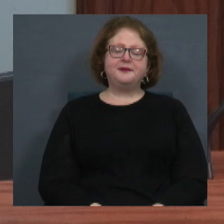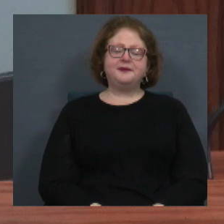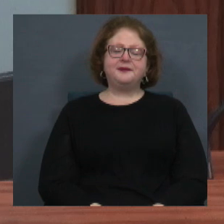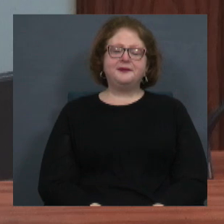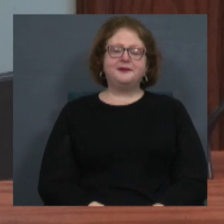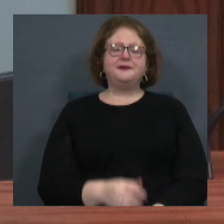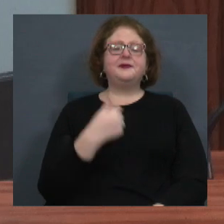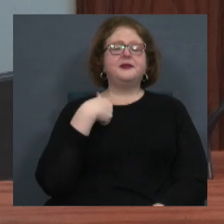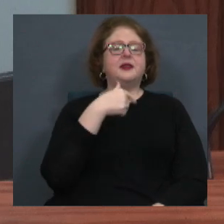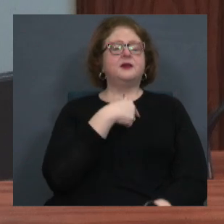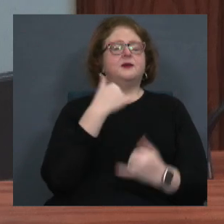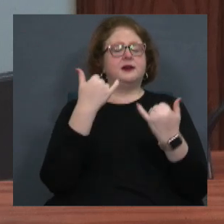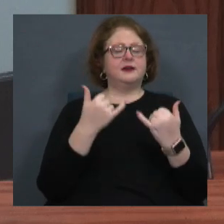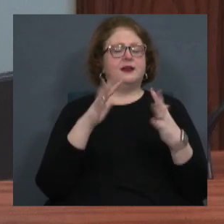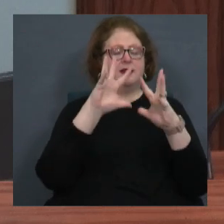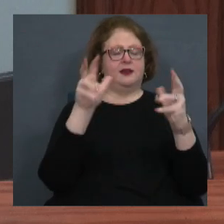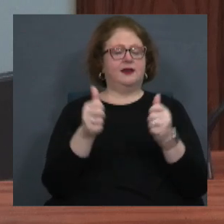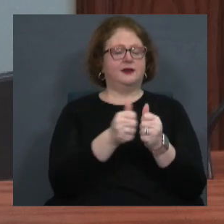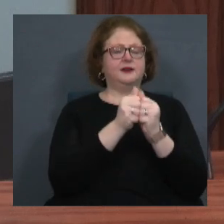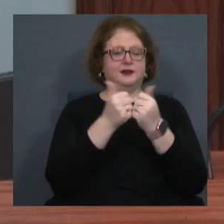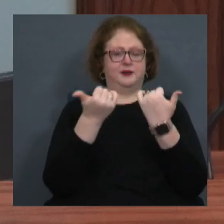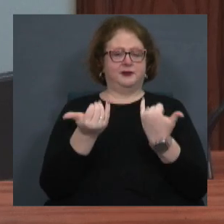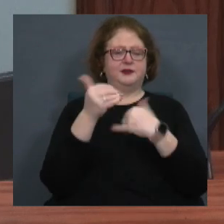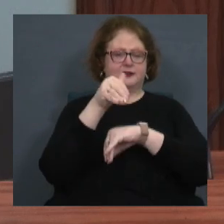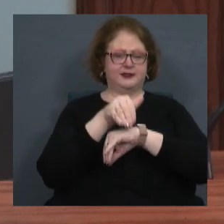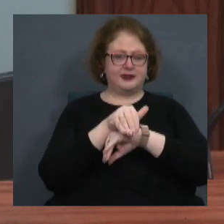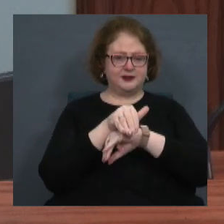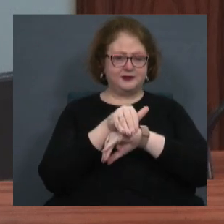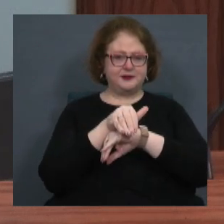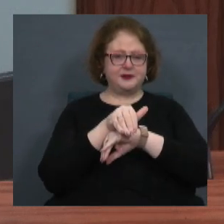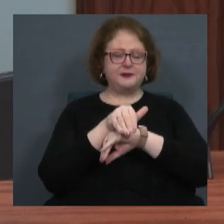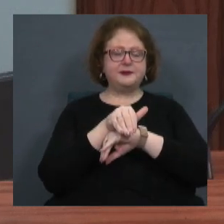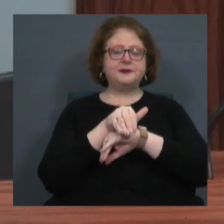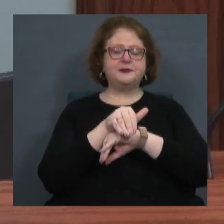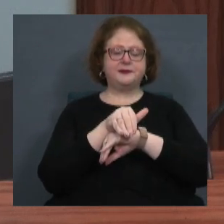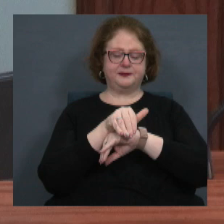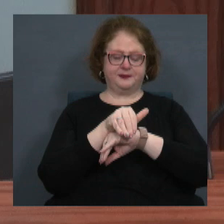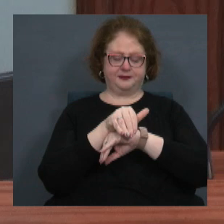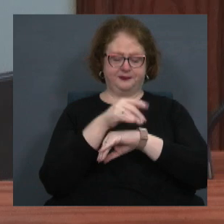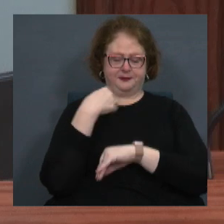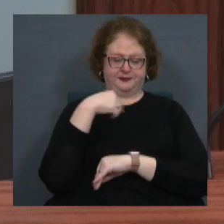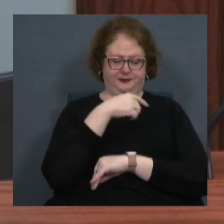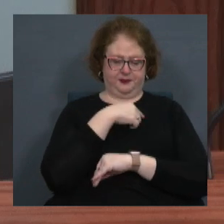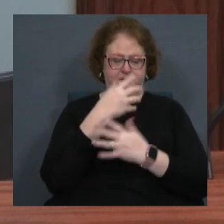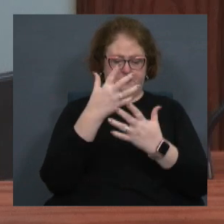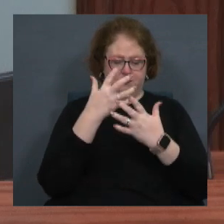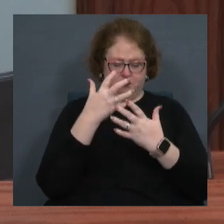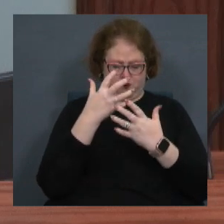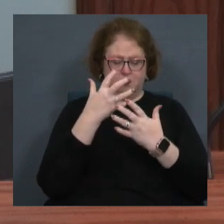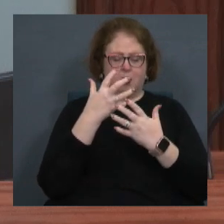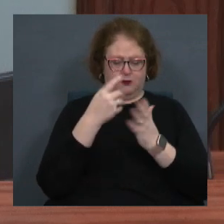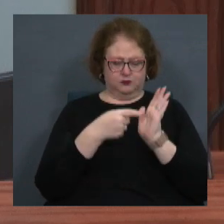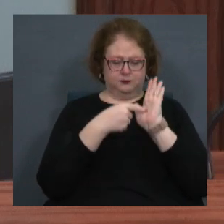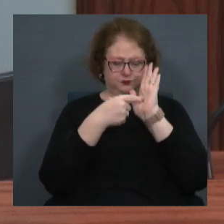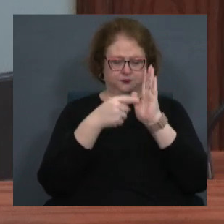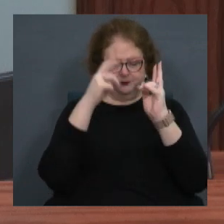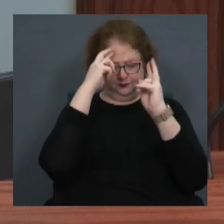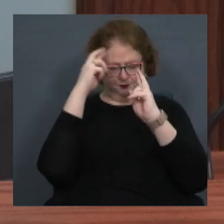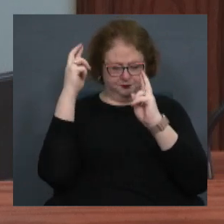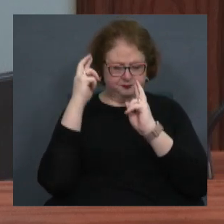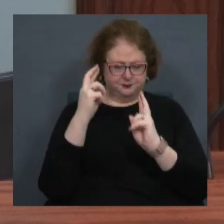As we gather here this evening, we pay respects to everyone that's